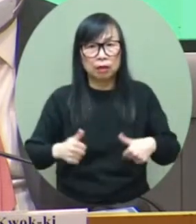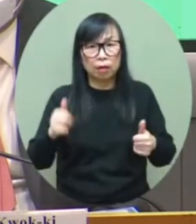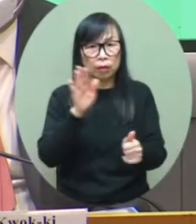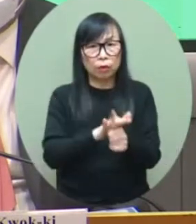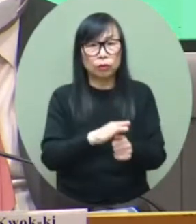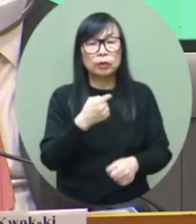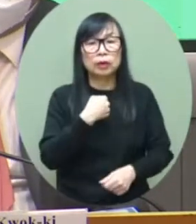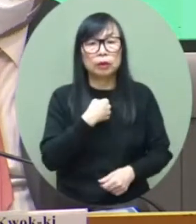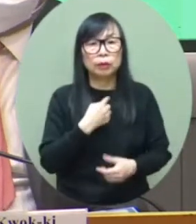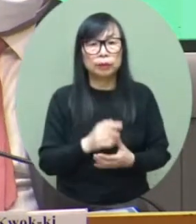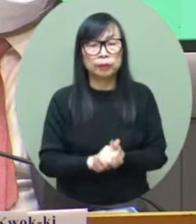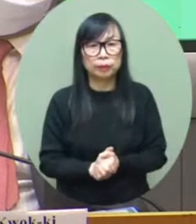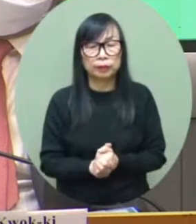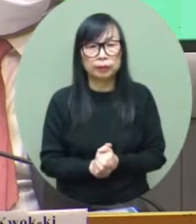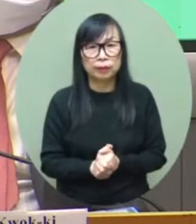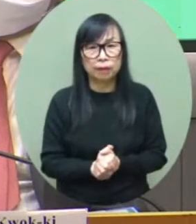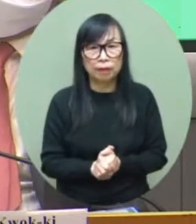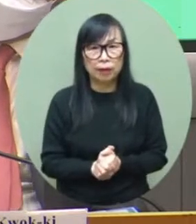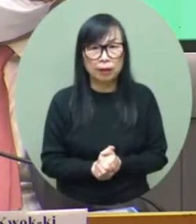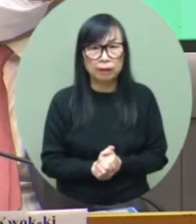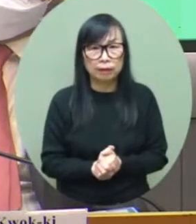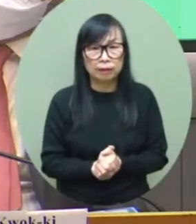Obviously, I want to resume